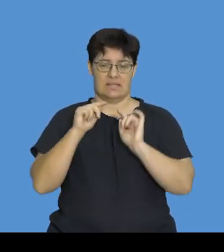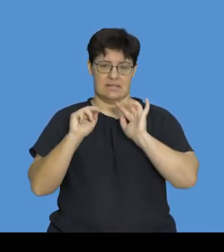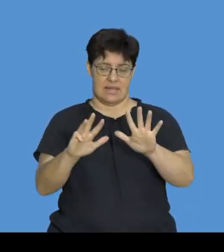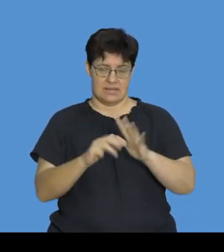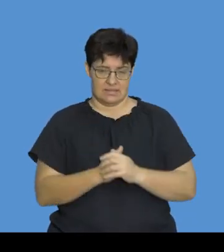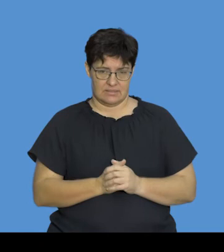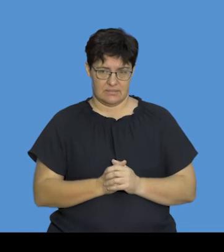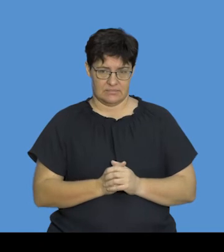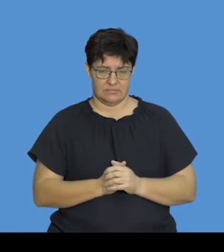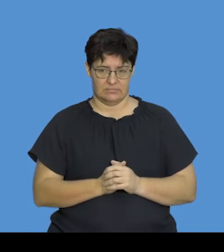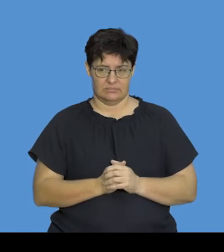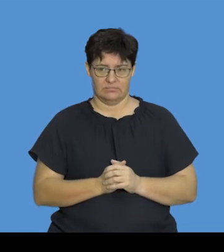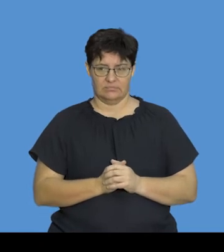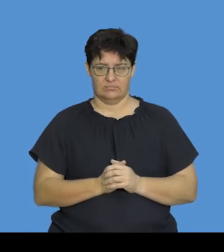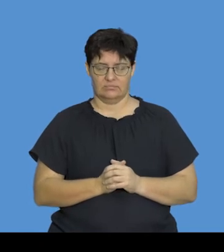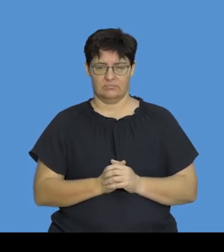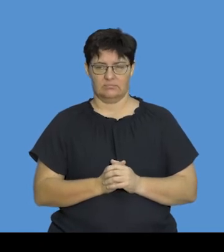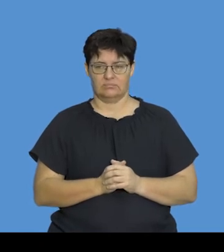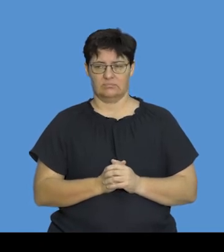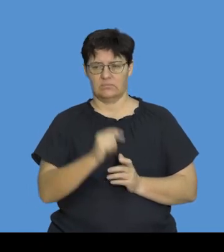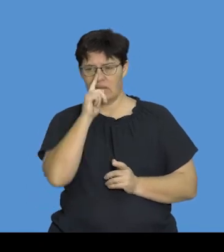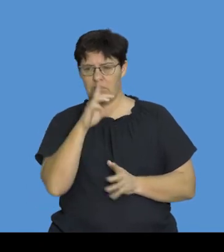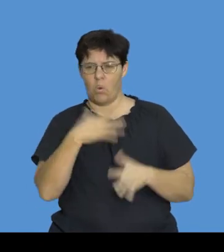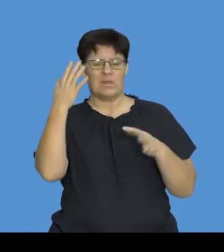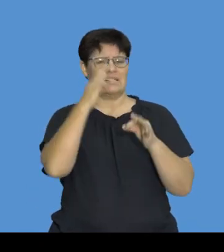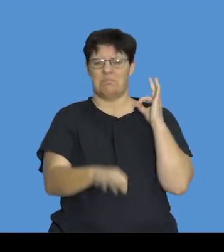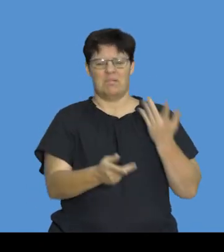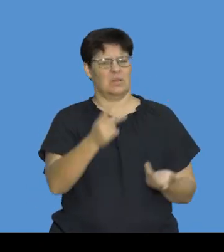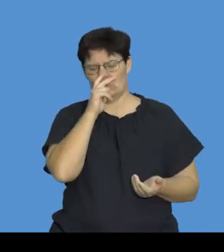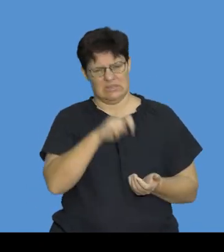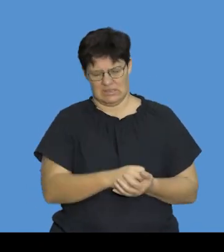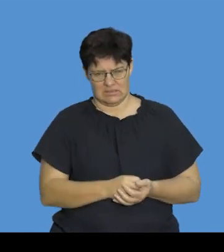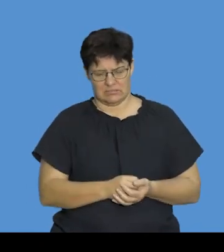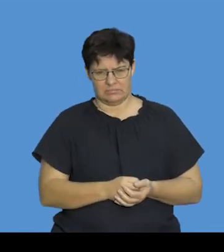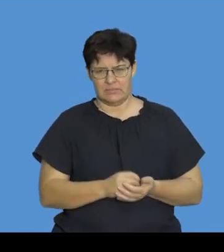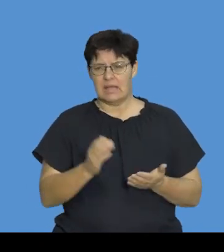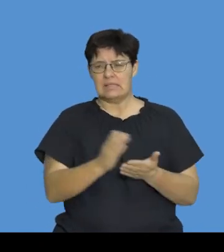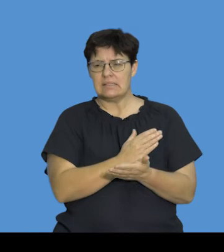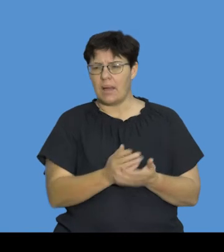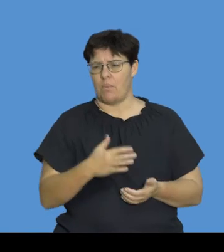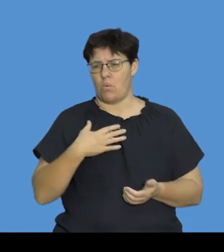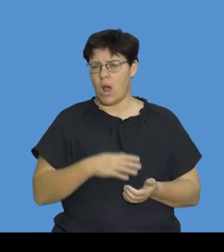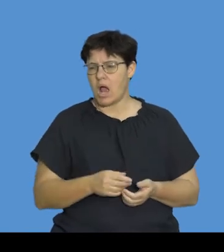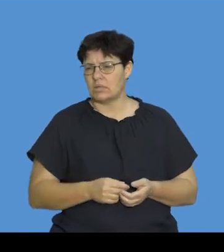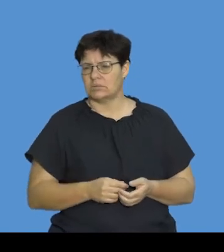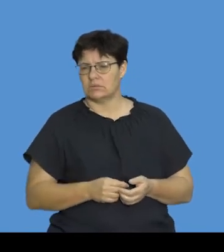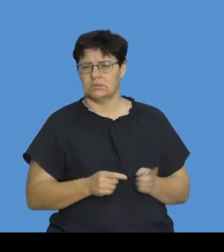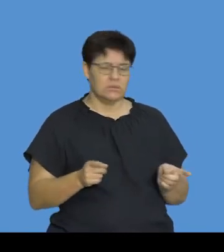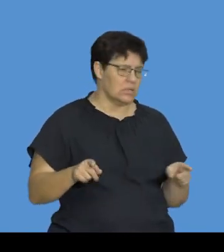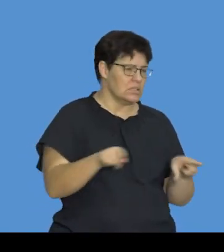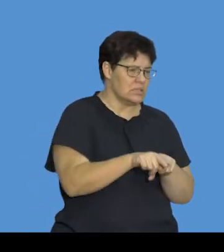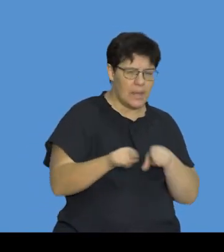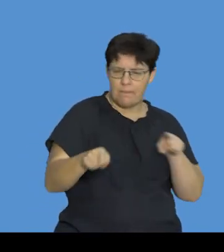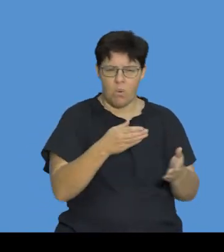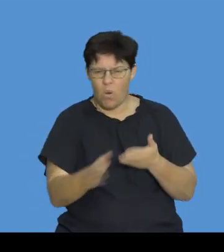plus 9. You don't really then need to simplify anything further here, because some people will want to take out a common factor of